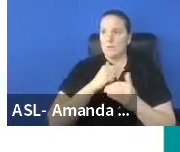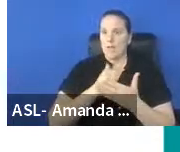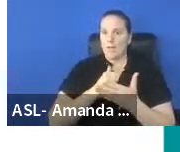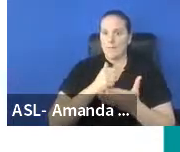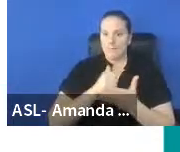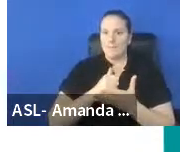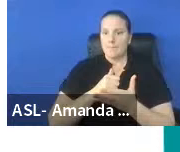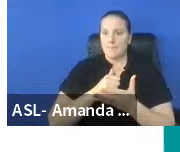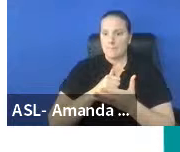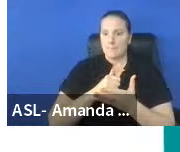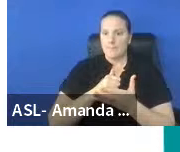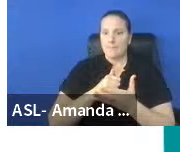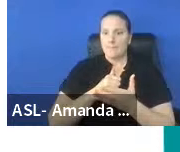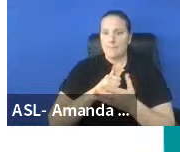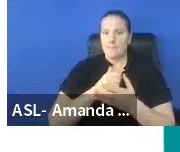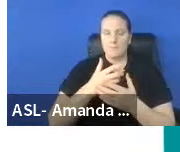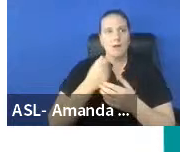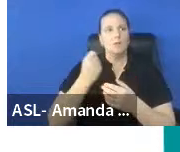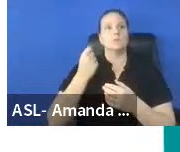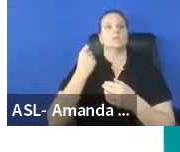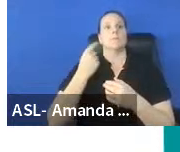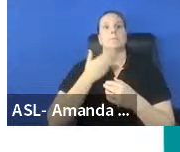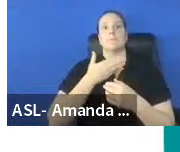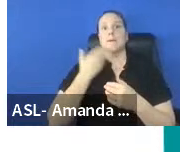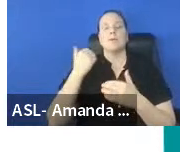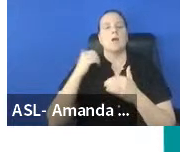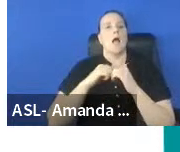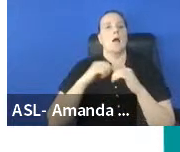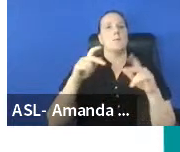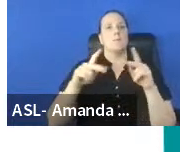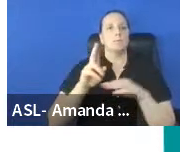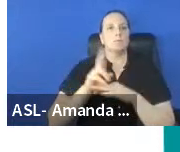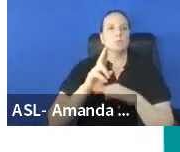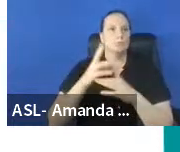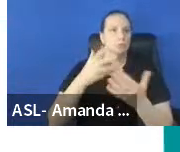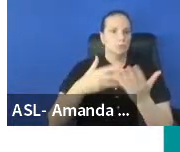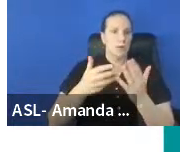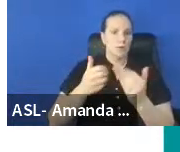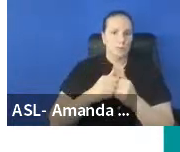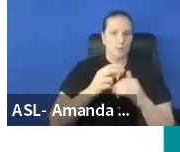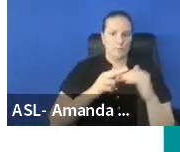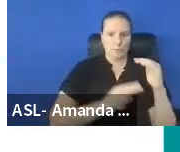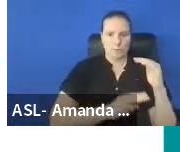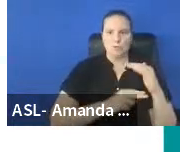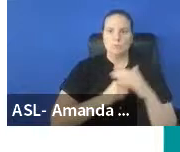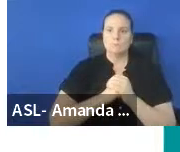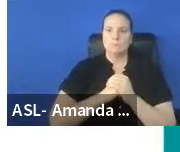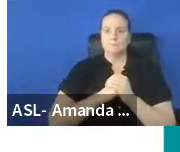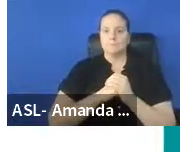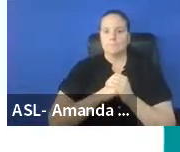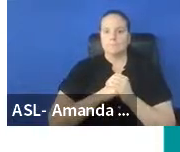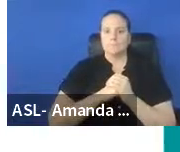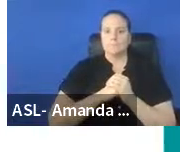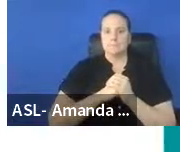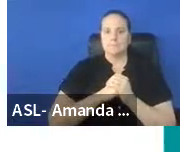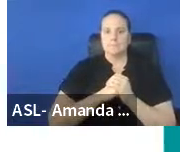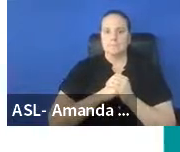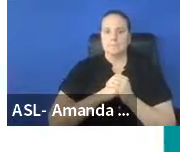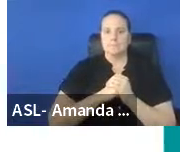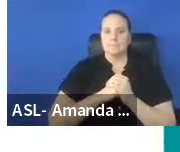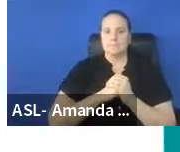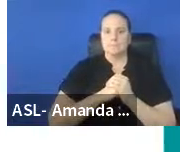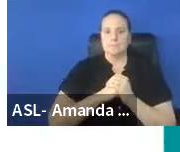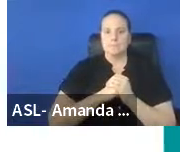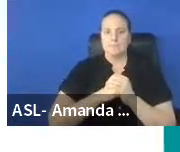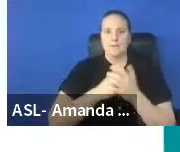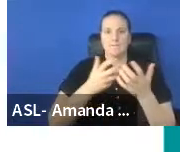a broader picture of how people use and interact with the bridge. And so I think that